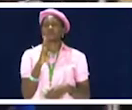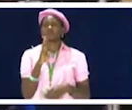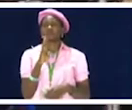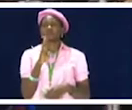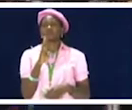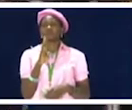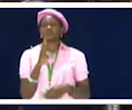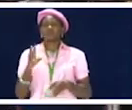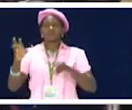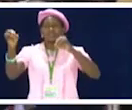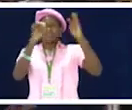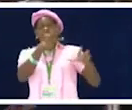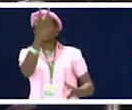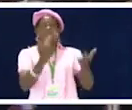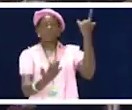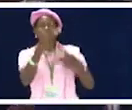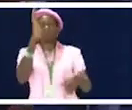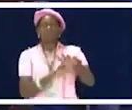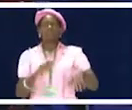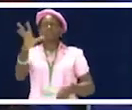send your fire on them.